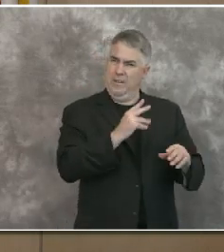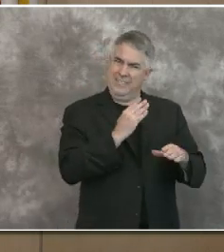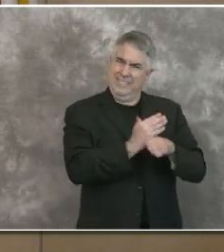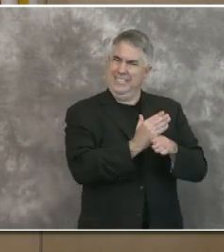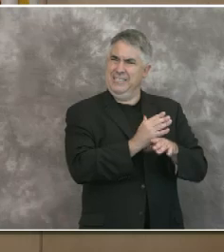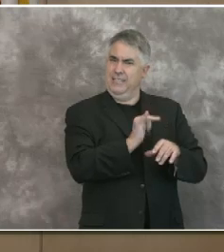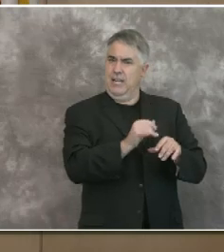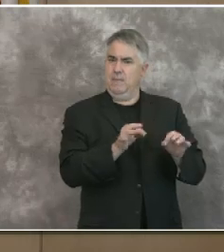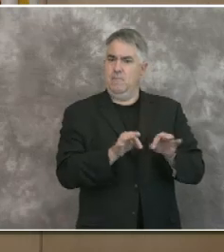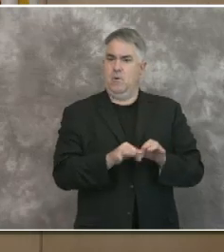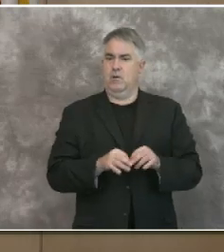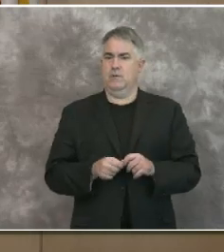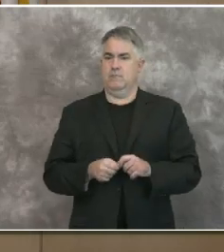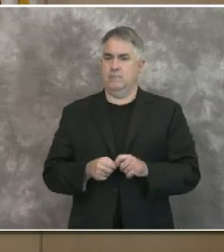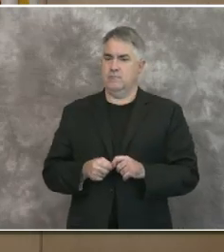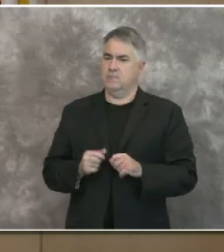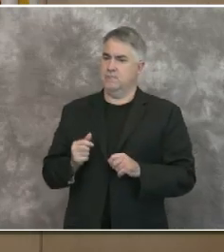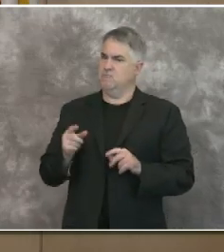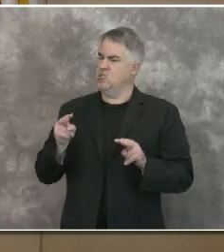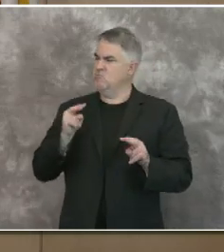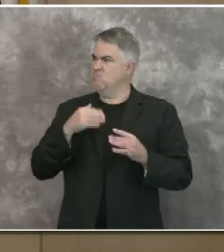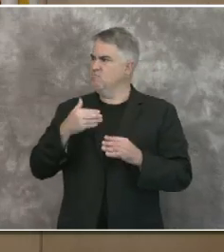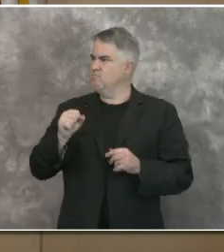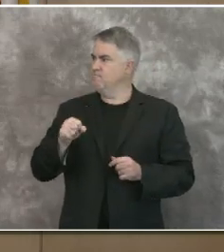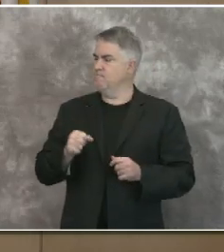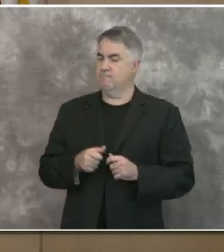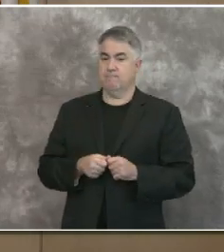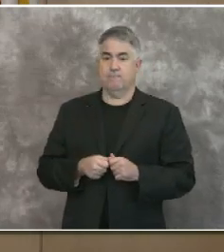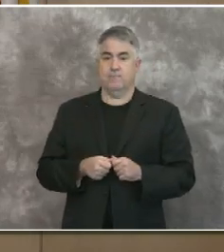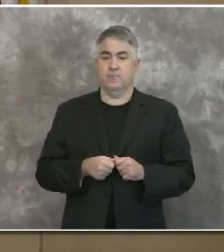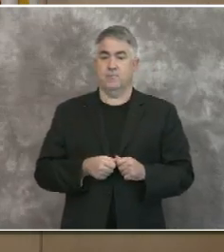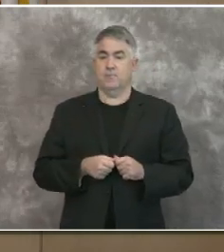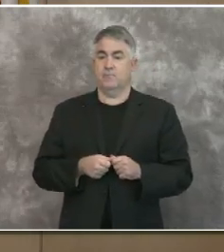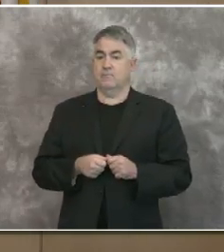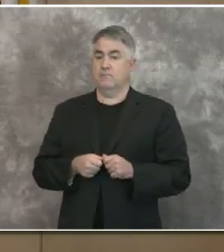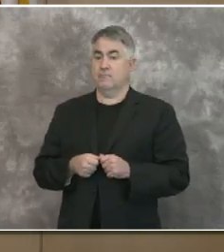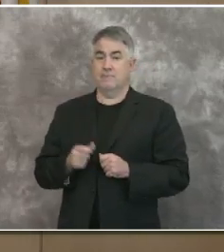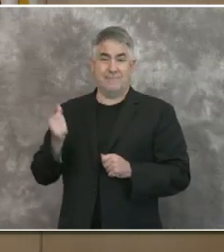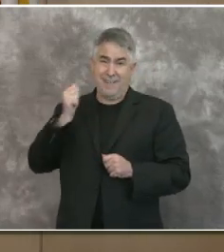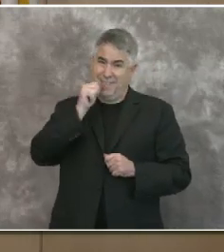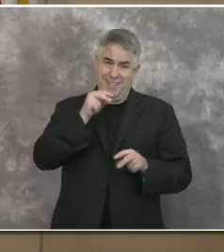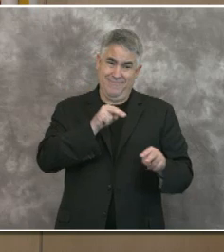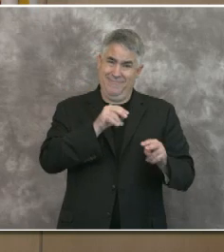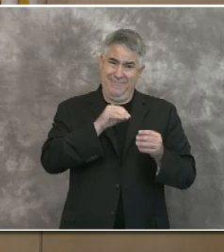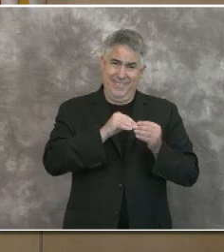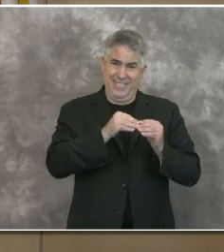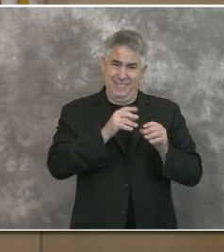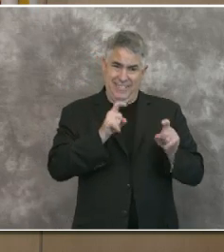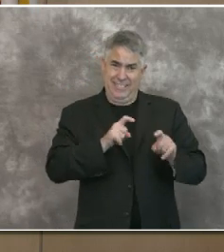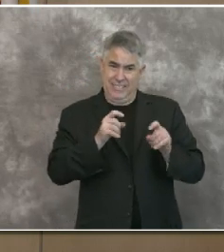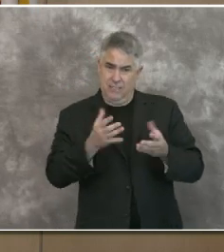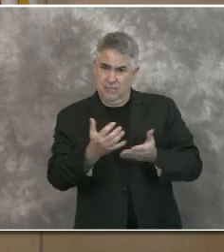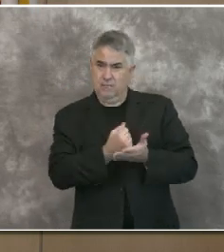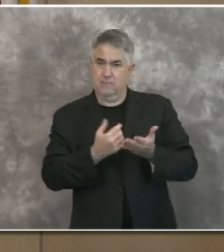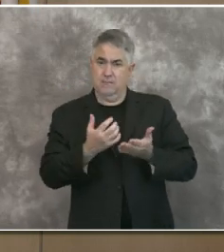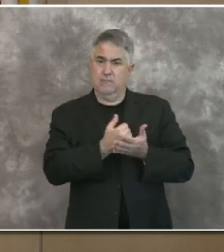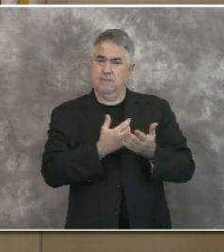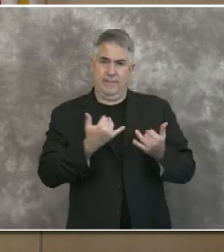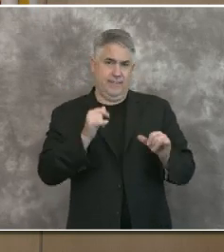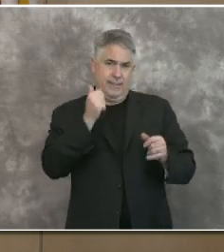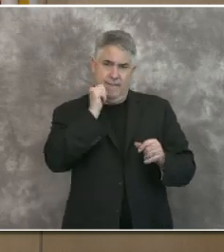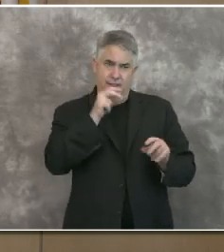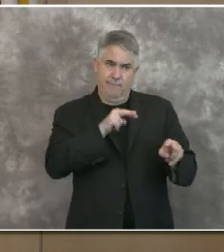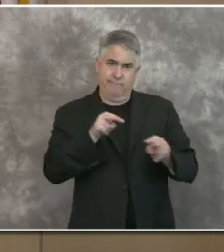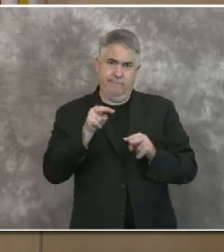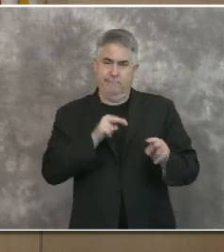them frequently, every day. And many of that information we already monitor on a daily basis.